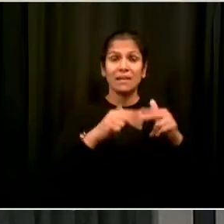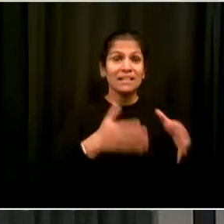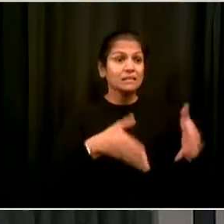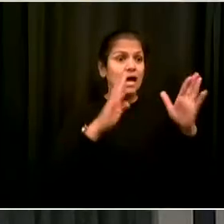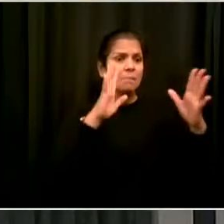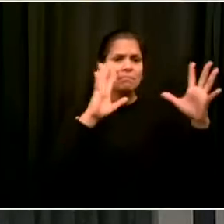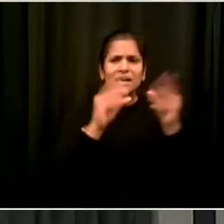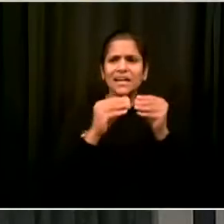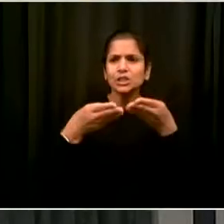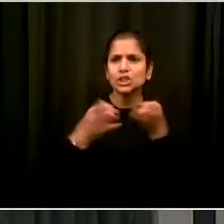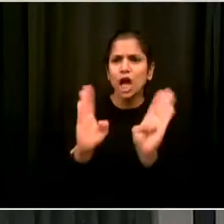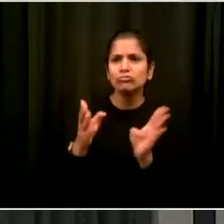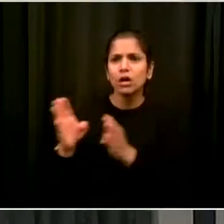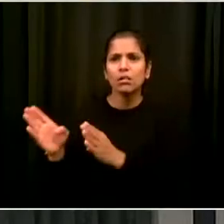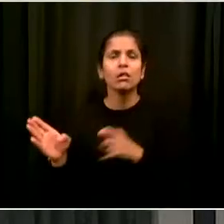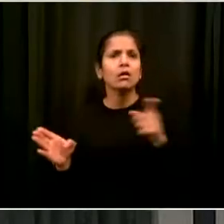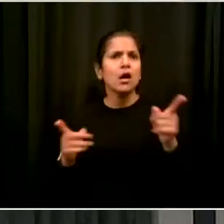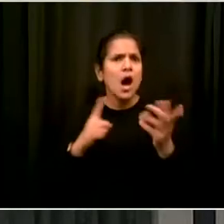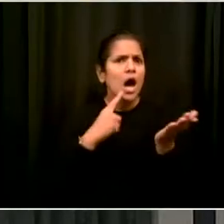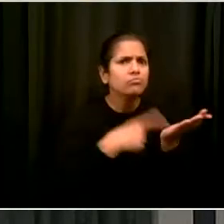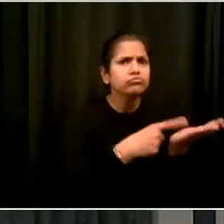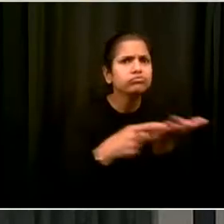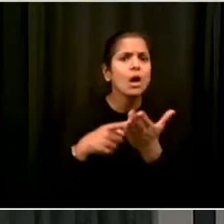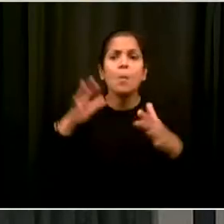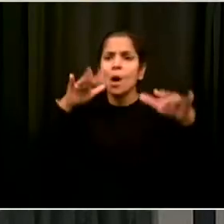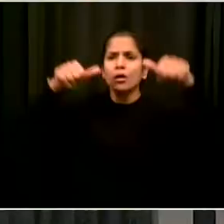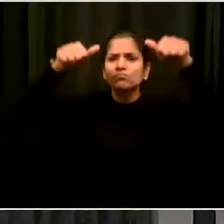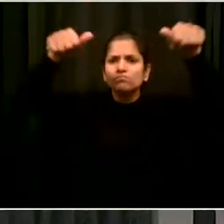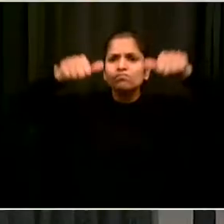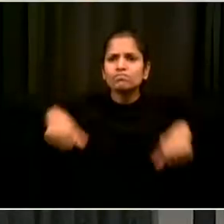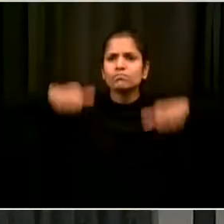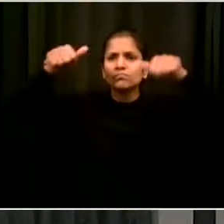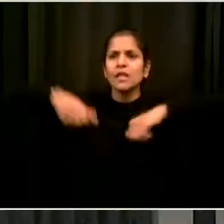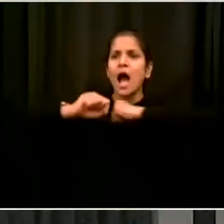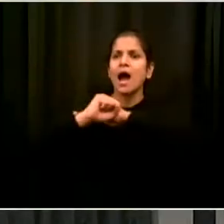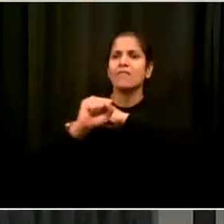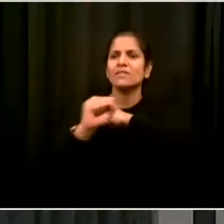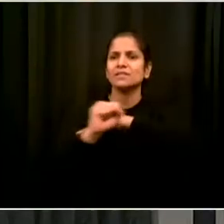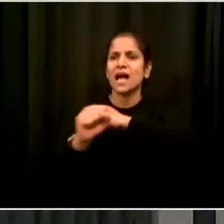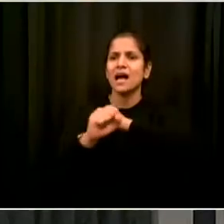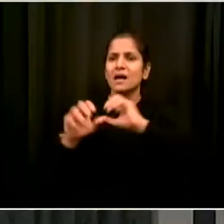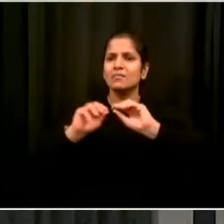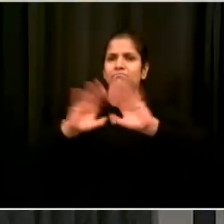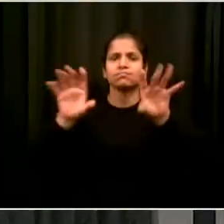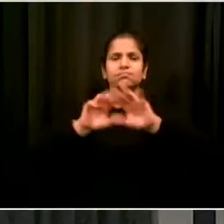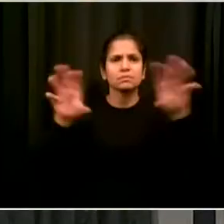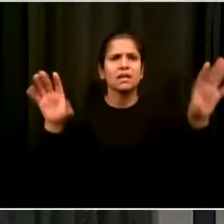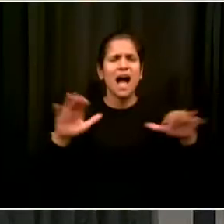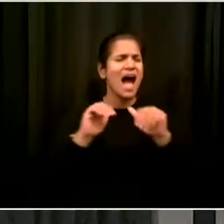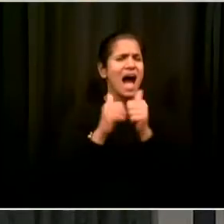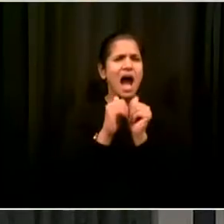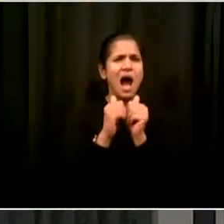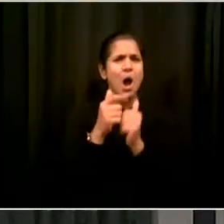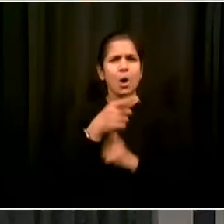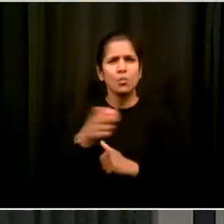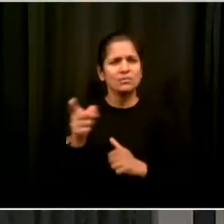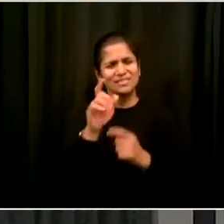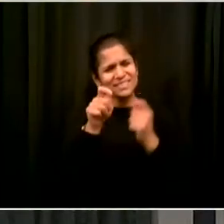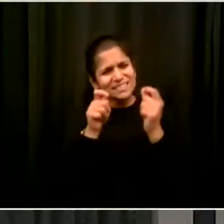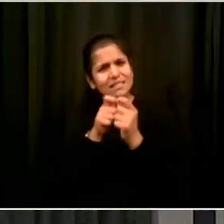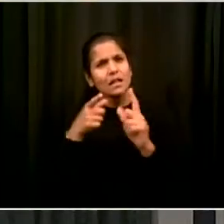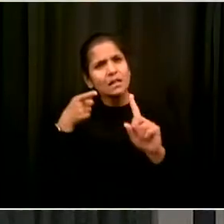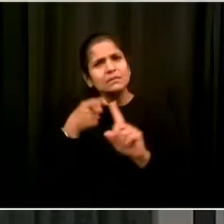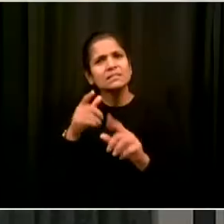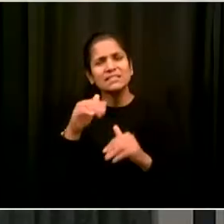you contacting people about either, convincing them this is safe or when it's